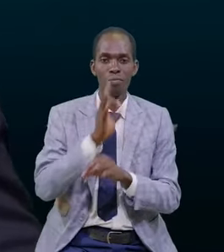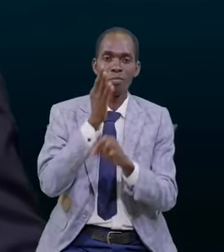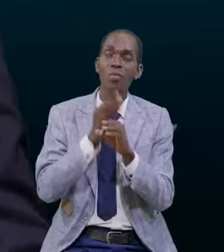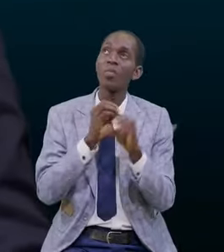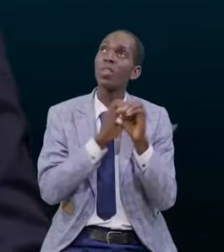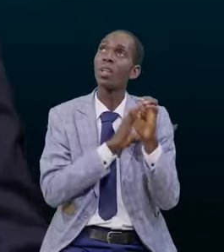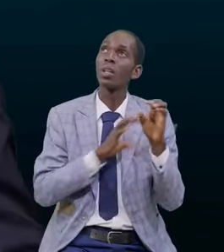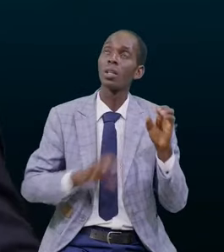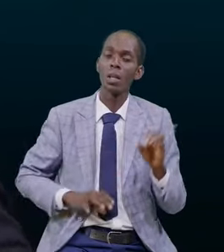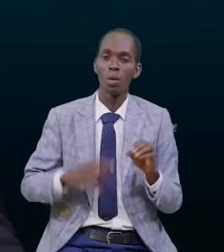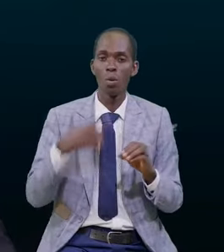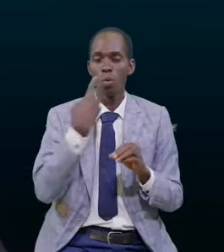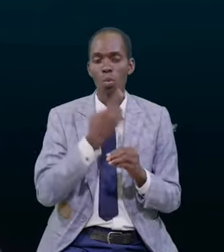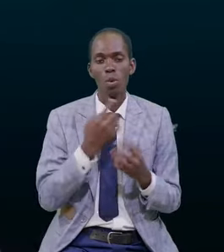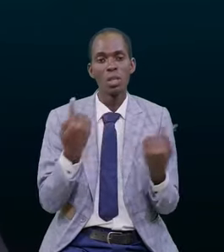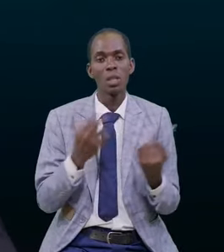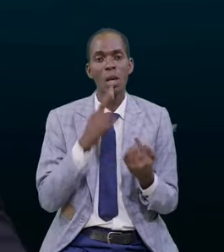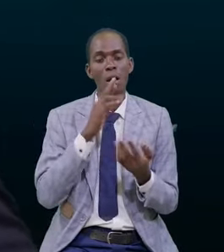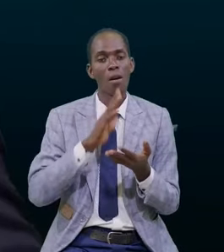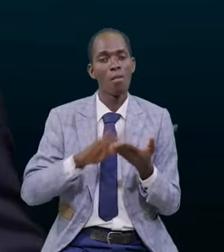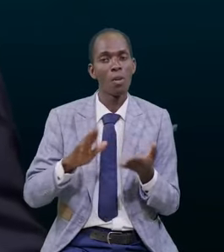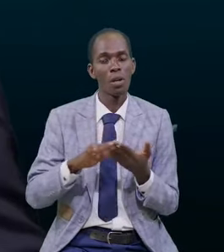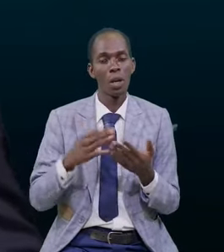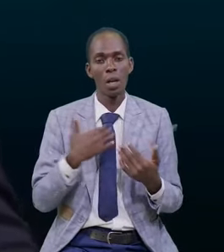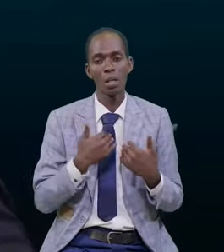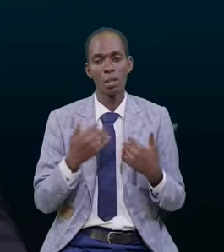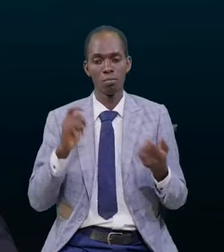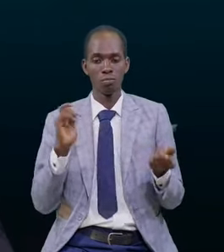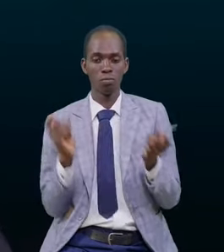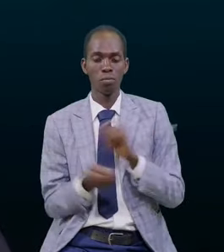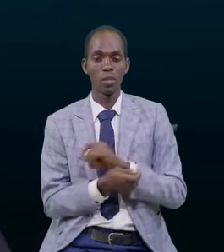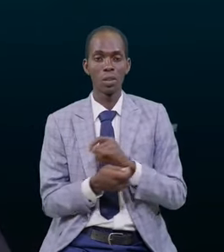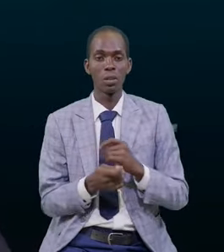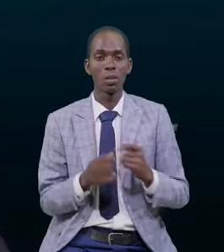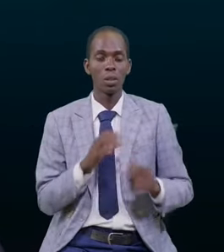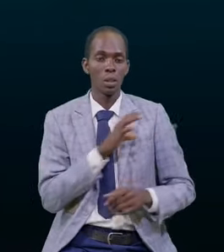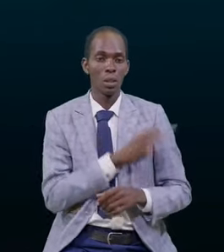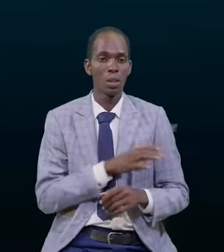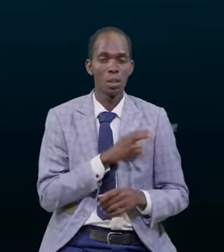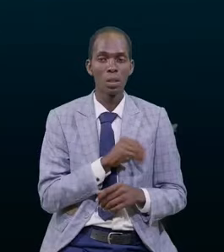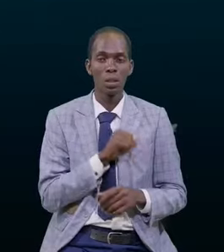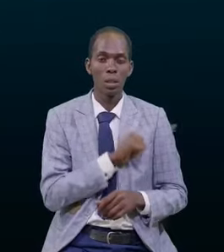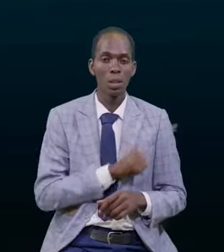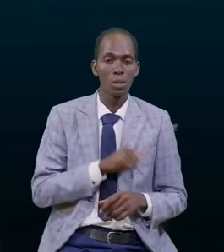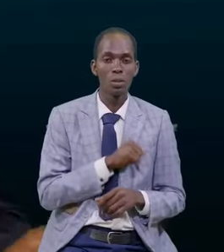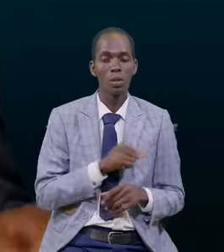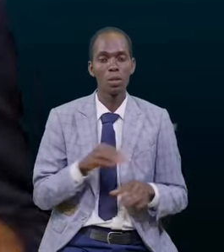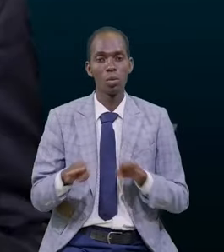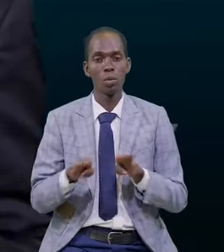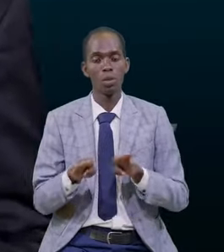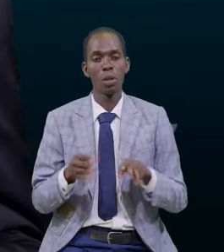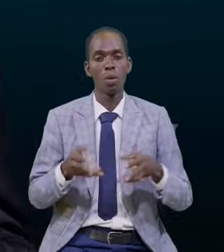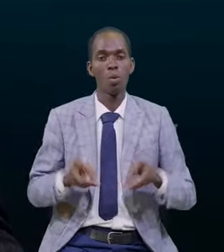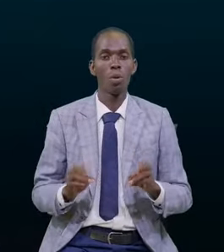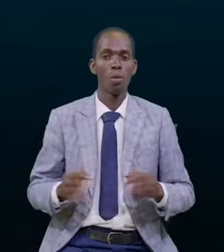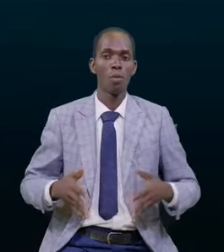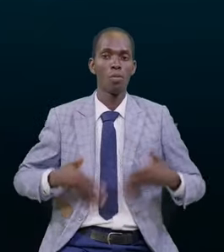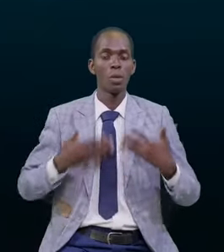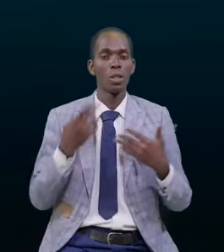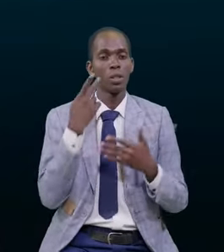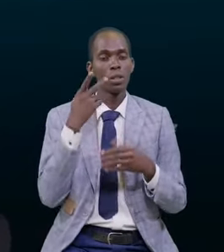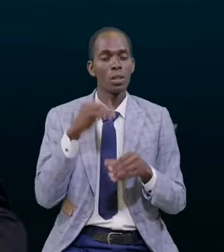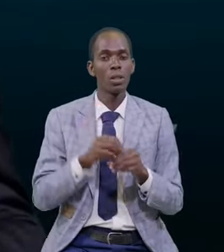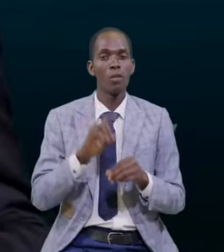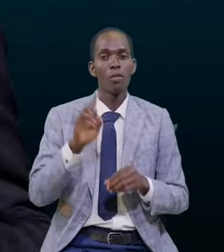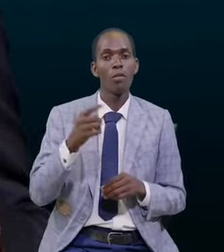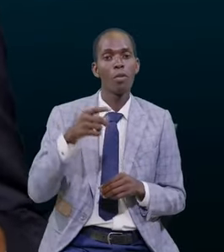divinely transformed in their character their conduct their attitude their disposition in fact in 1 Peter chap 2:9 we are told for